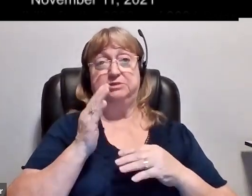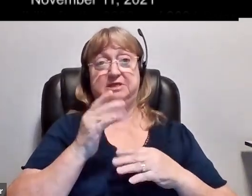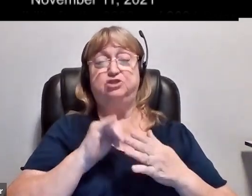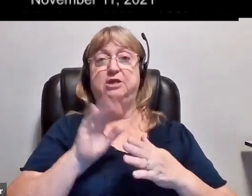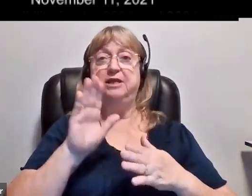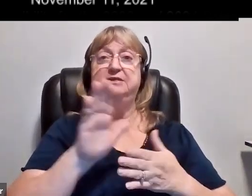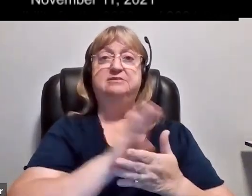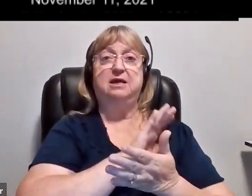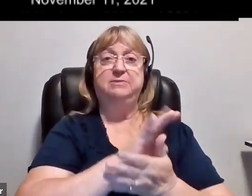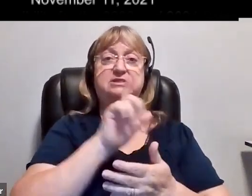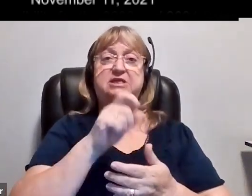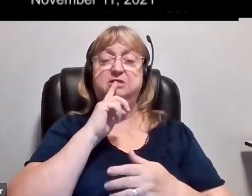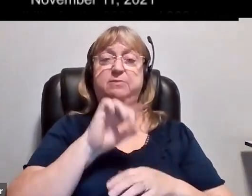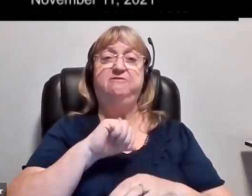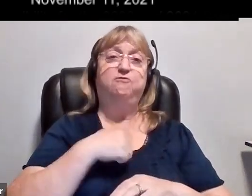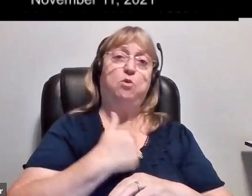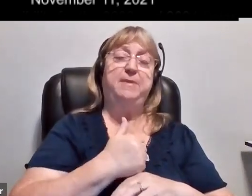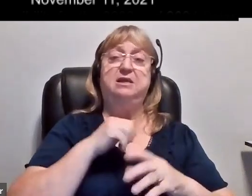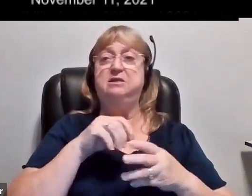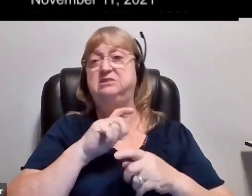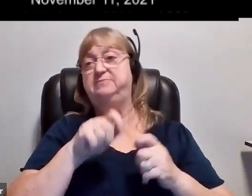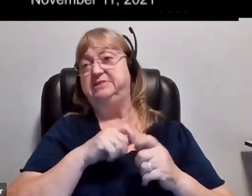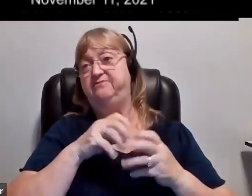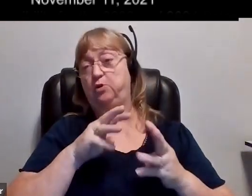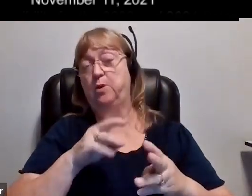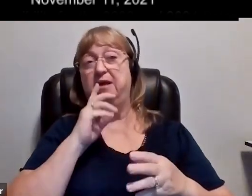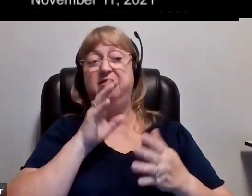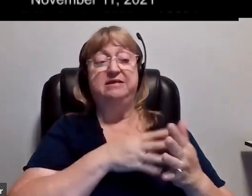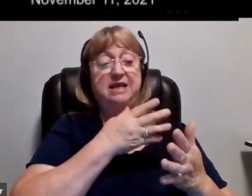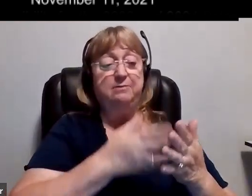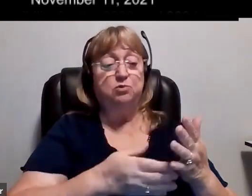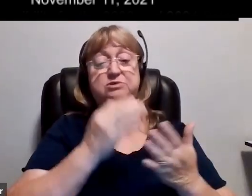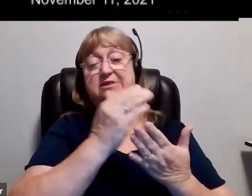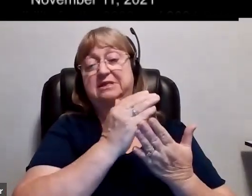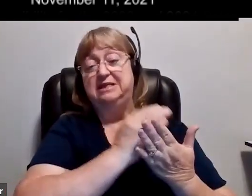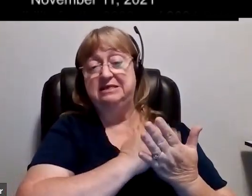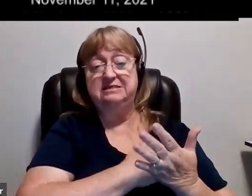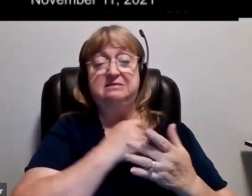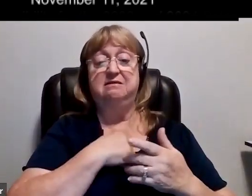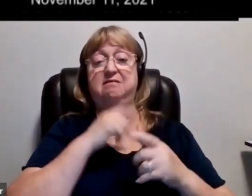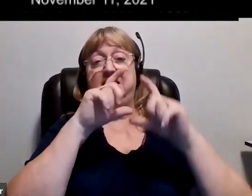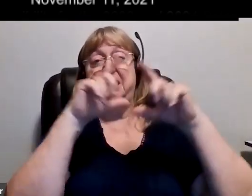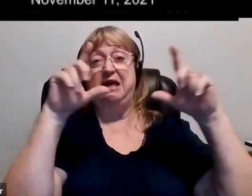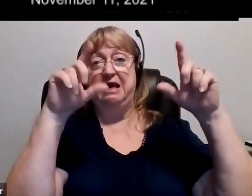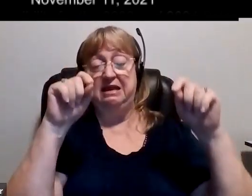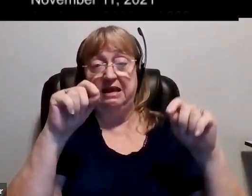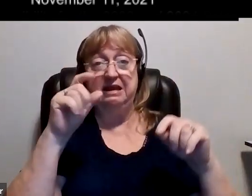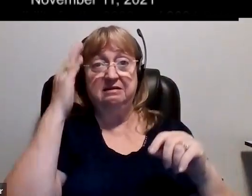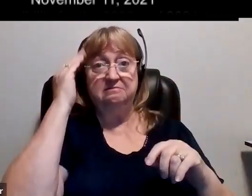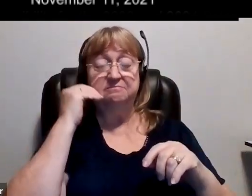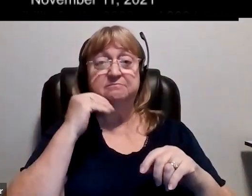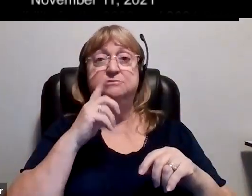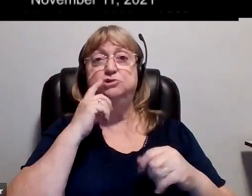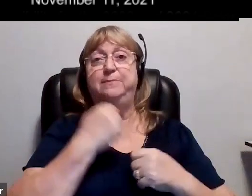his documents need to be formatted in a certain way as well. The tables, the lists, the heading structure, to make sure that his